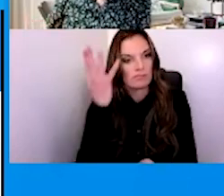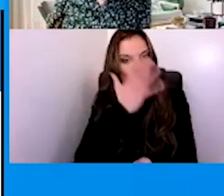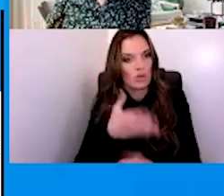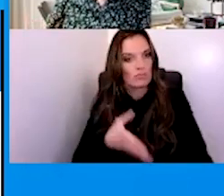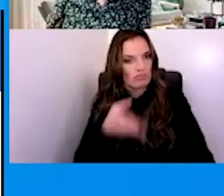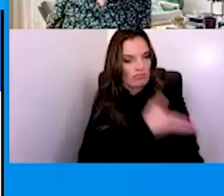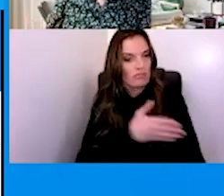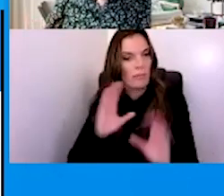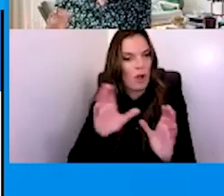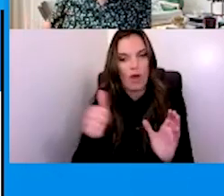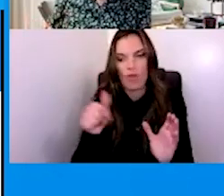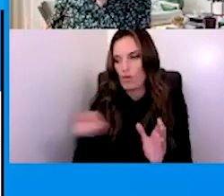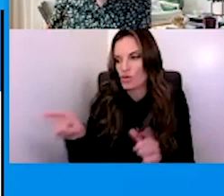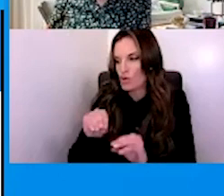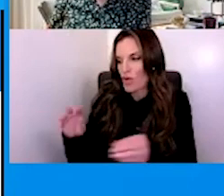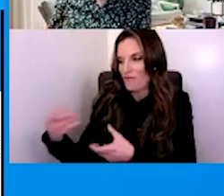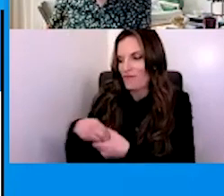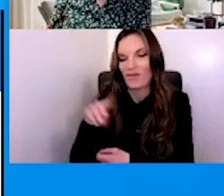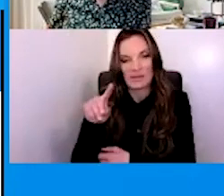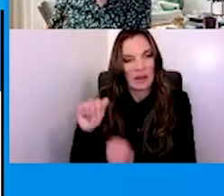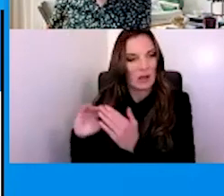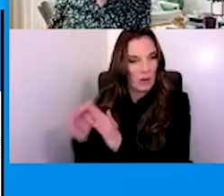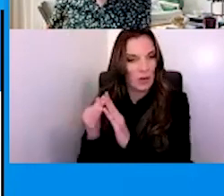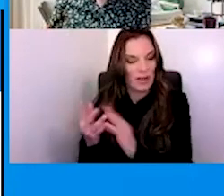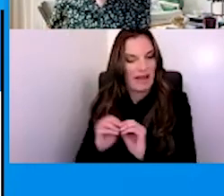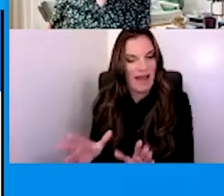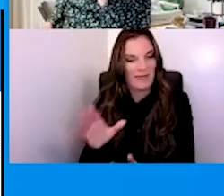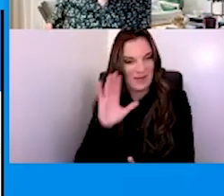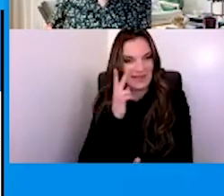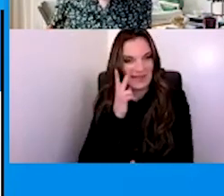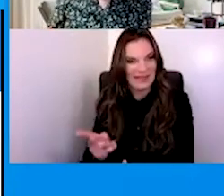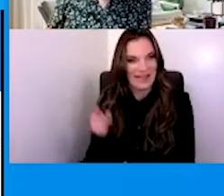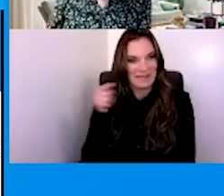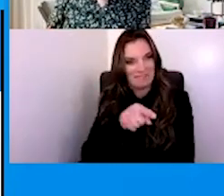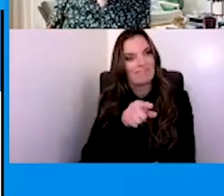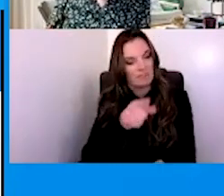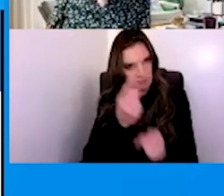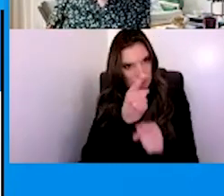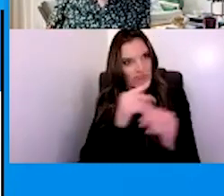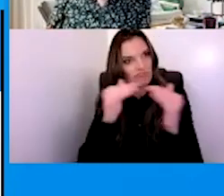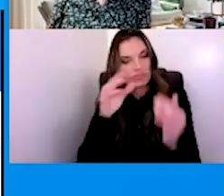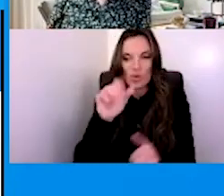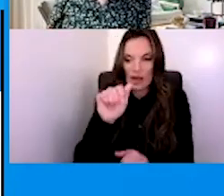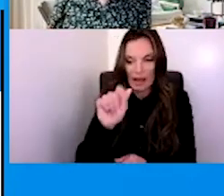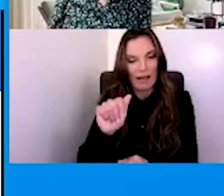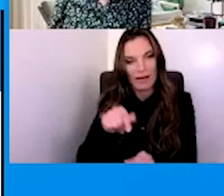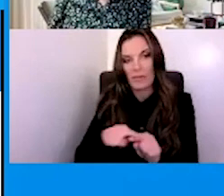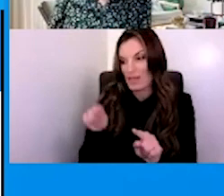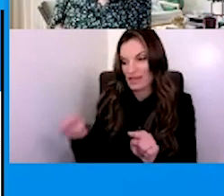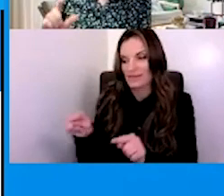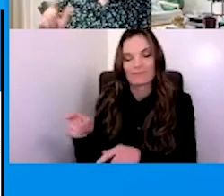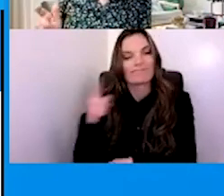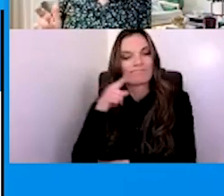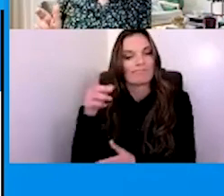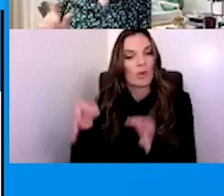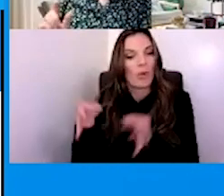unconstitutional. So they were much more effective crisis standards of care, and that they weren't kicked out by the courts. So it's